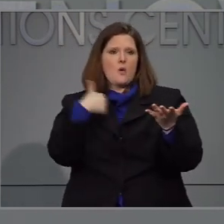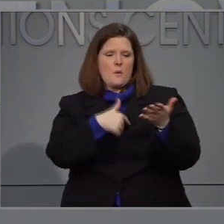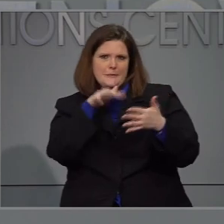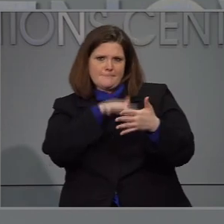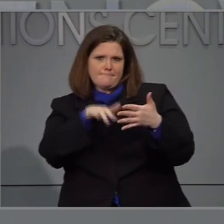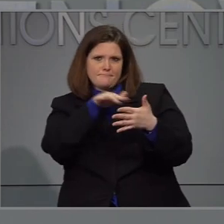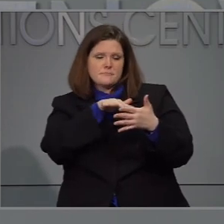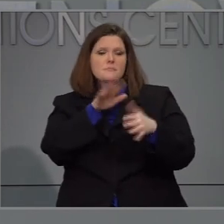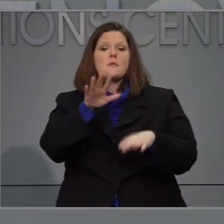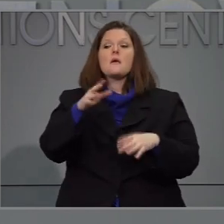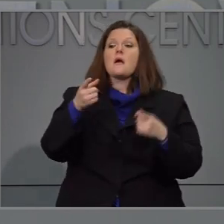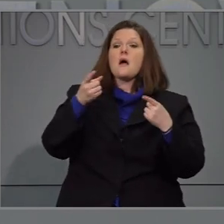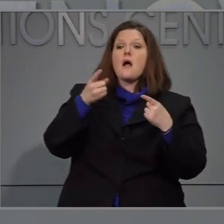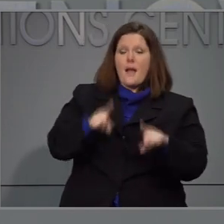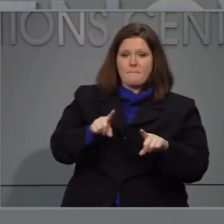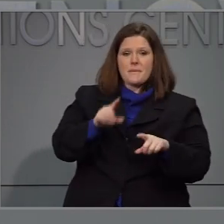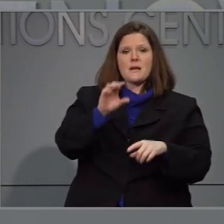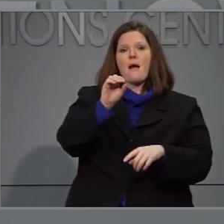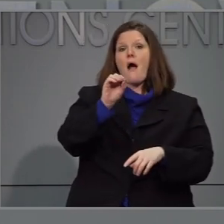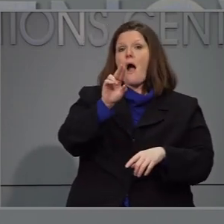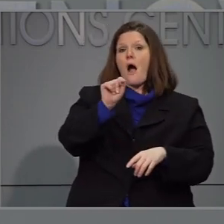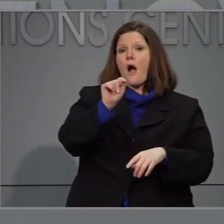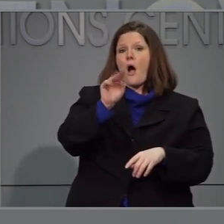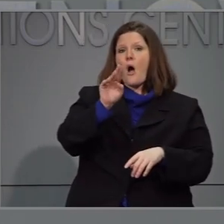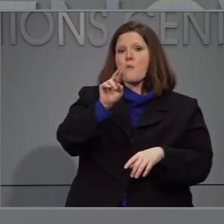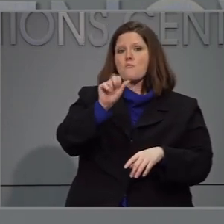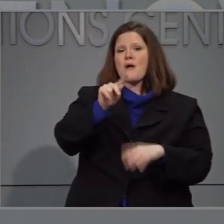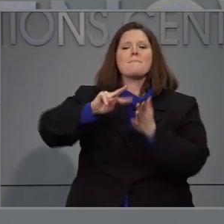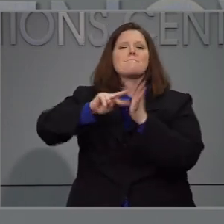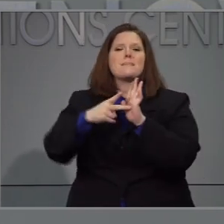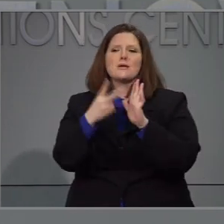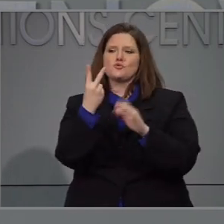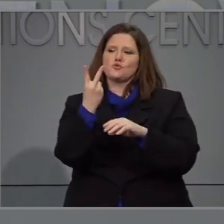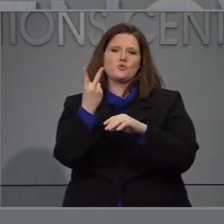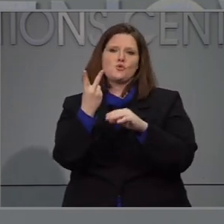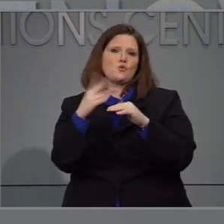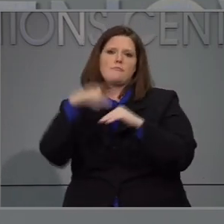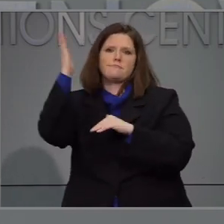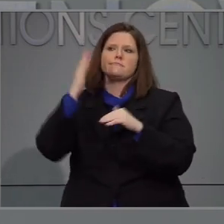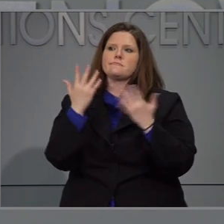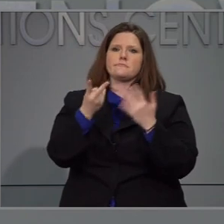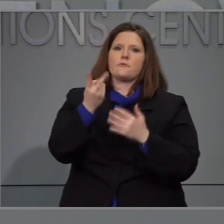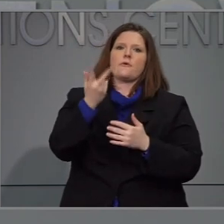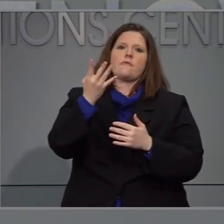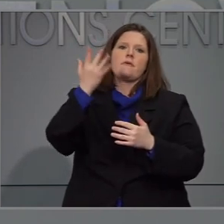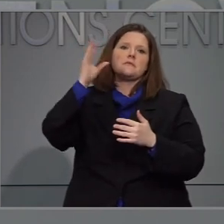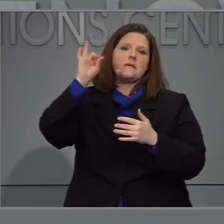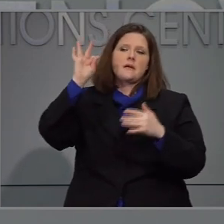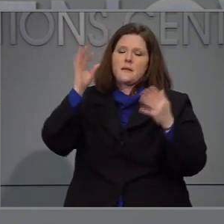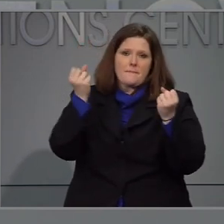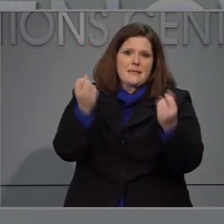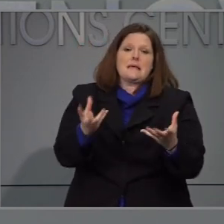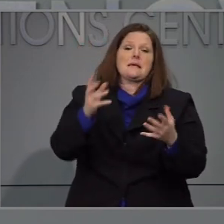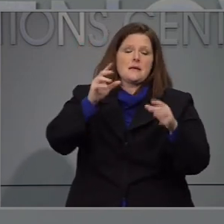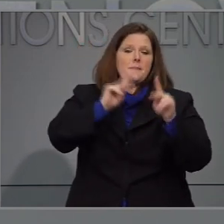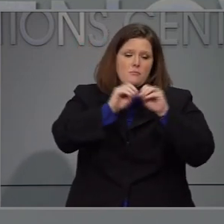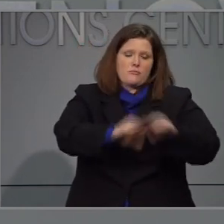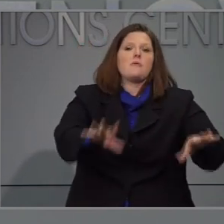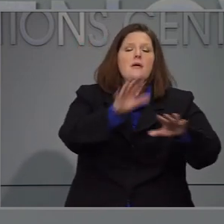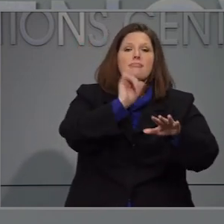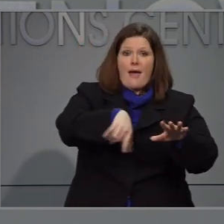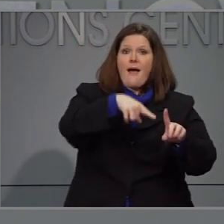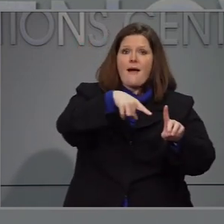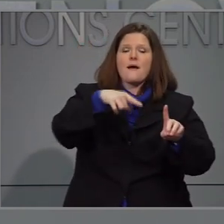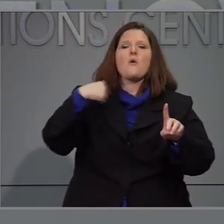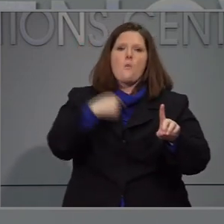an outbreak, two or more cases, we know there's been an exposure. And so that's why we go in and test. We want to be sure that we are